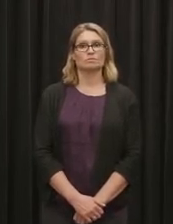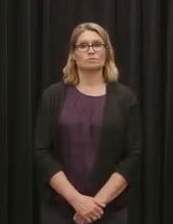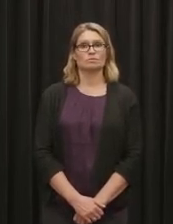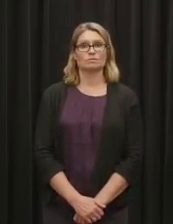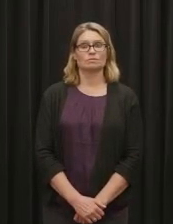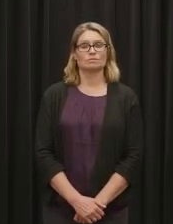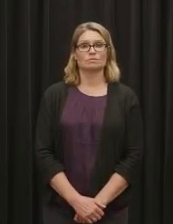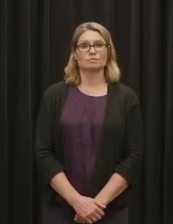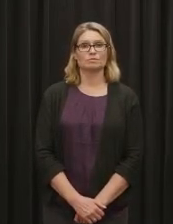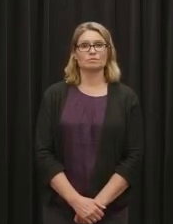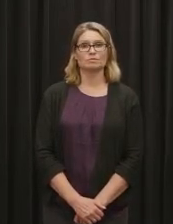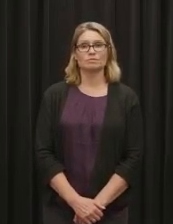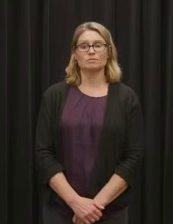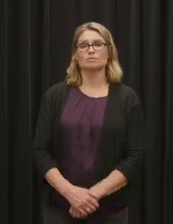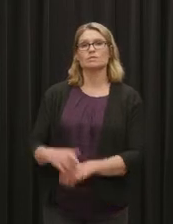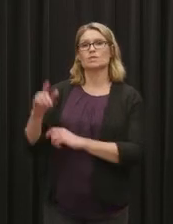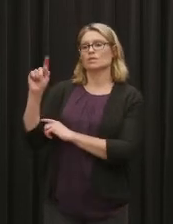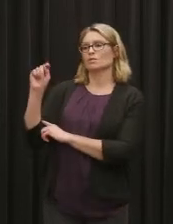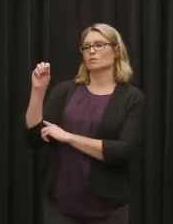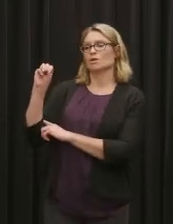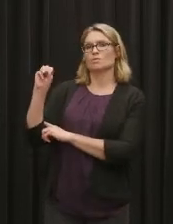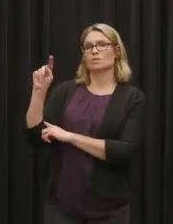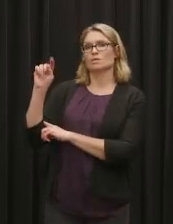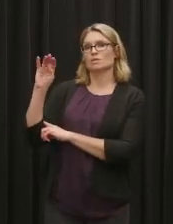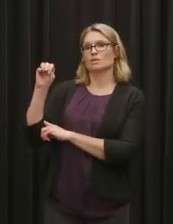still awaiting results.